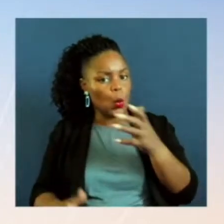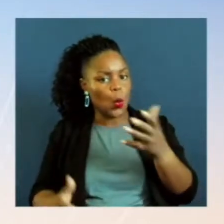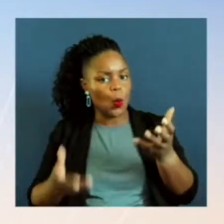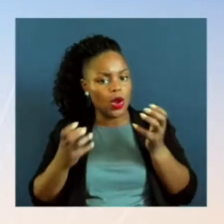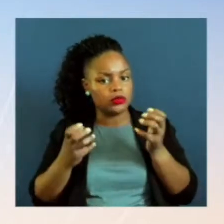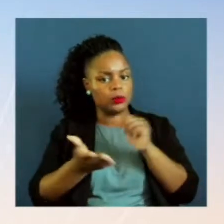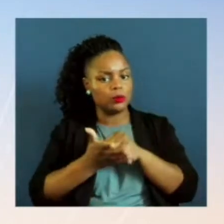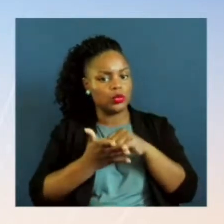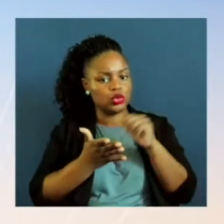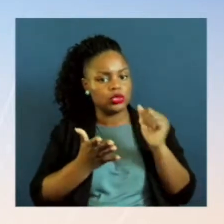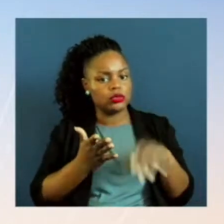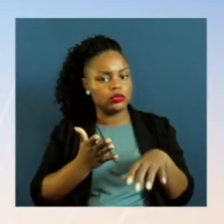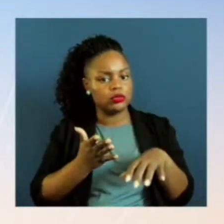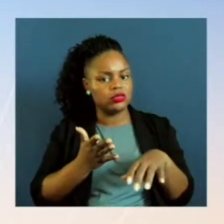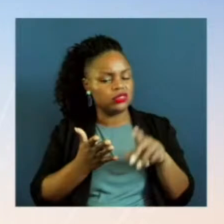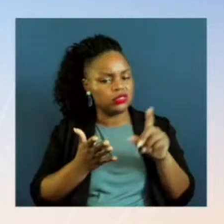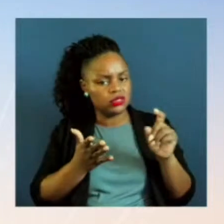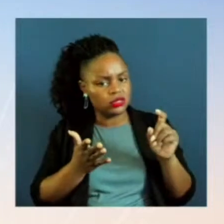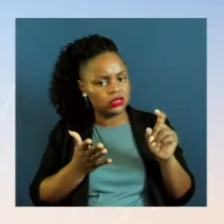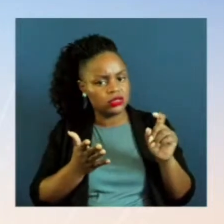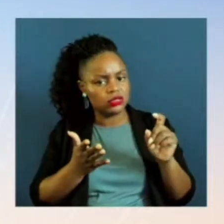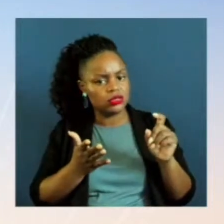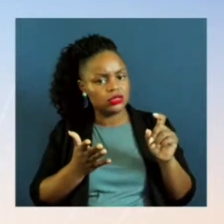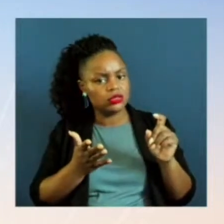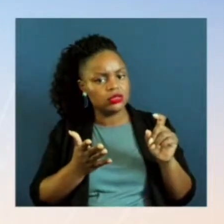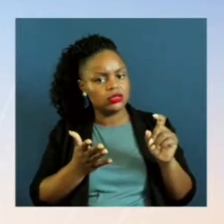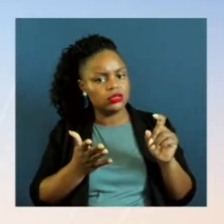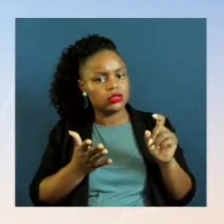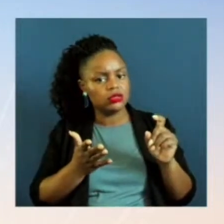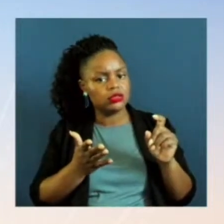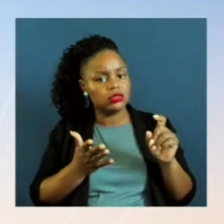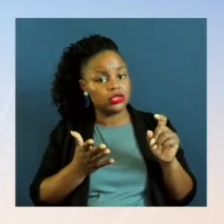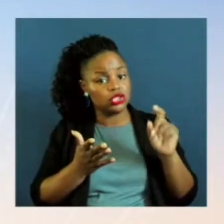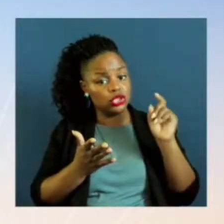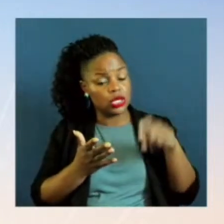to employ her constitutional right to